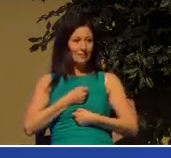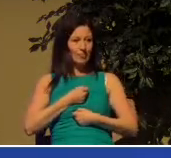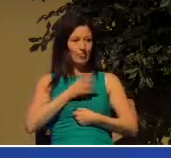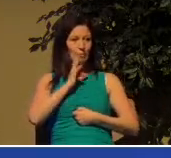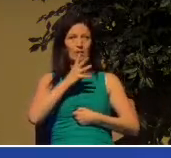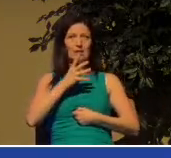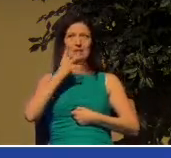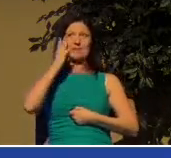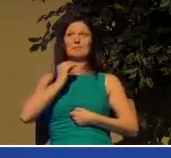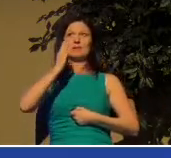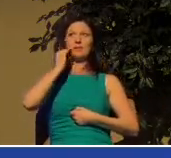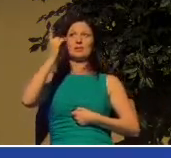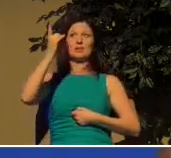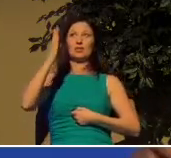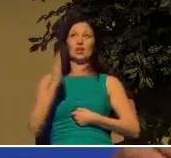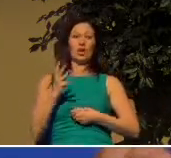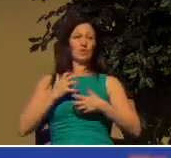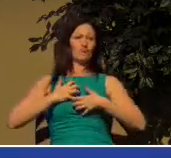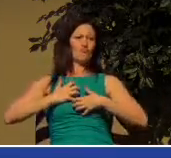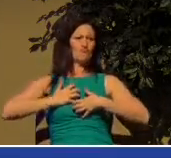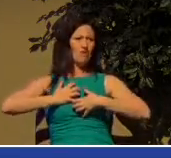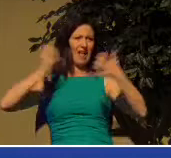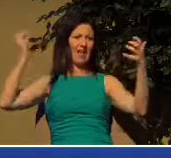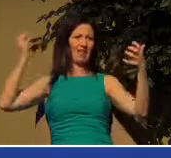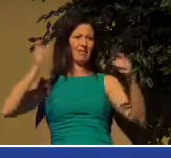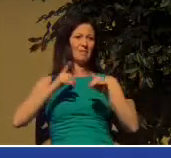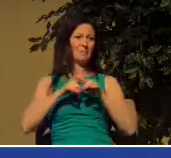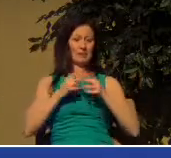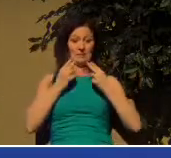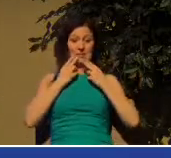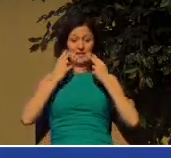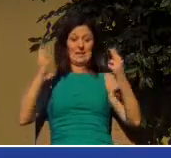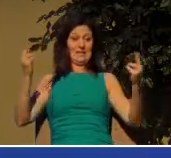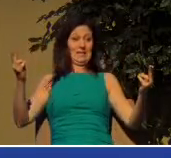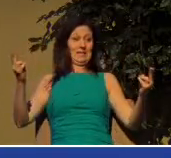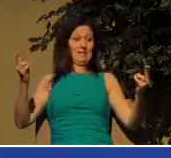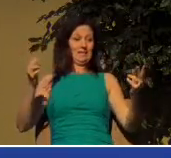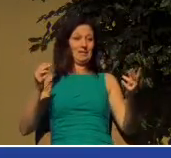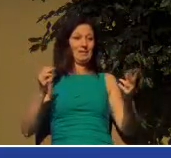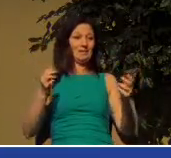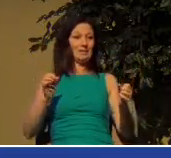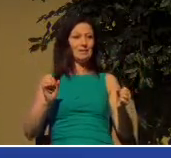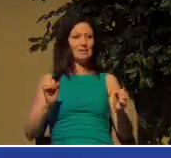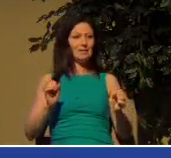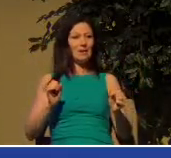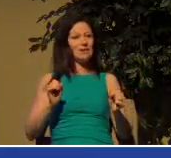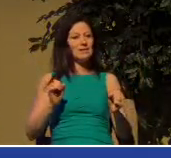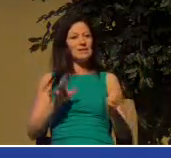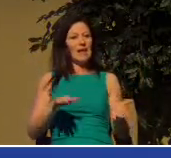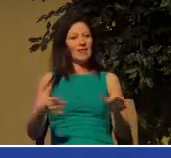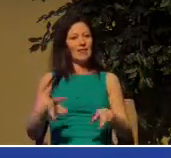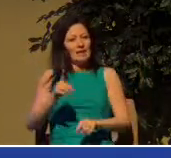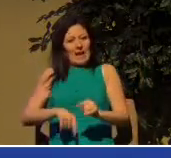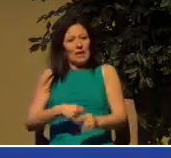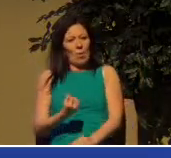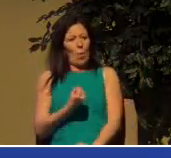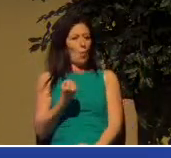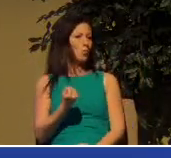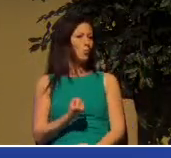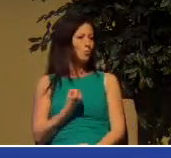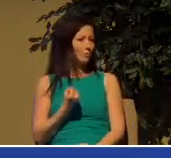innocent, death could not hold Him. He gets raised from the dead, and the message of the gospel is that when we understand